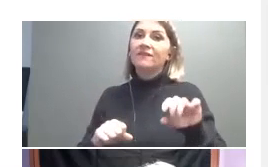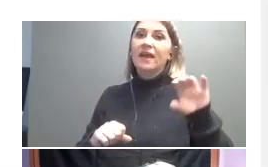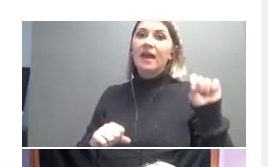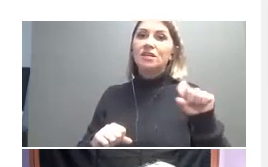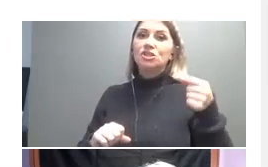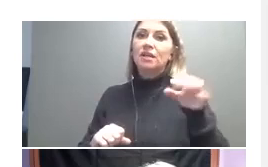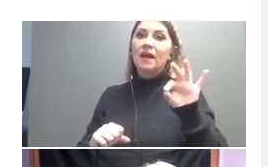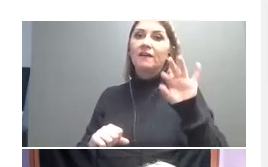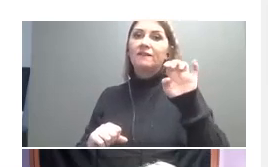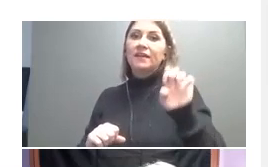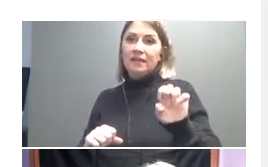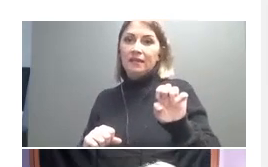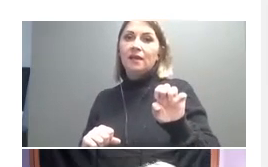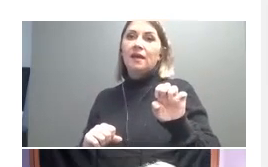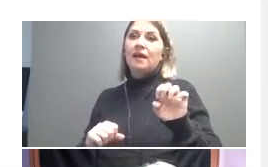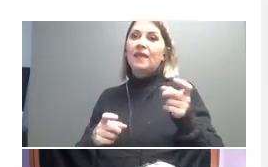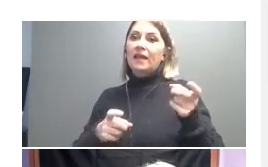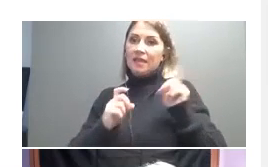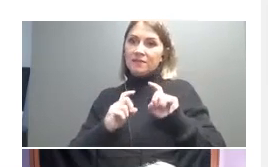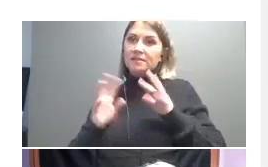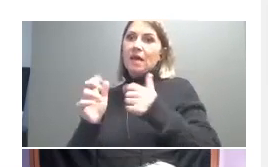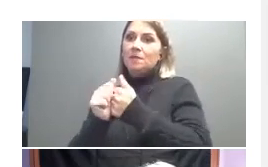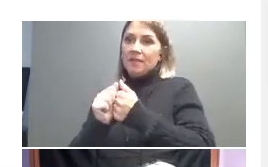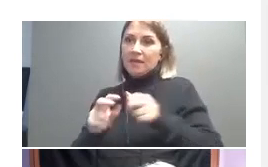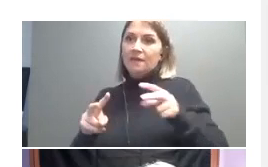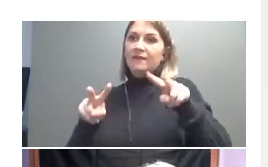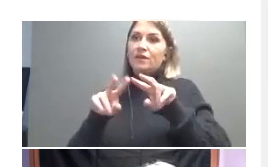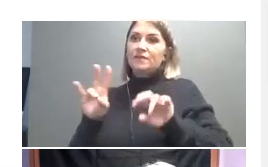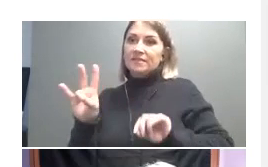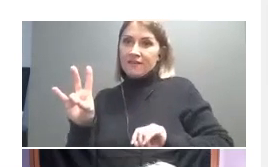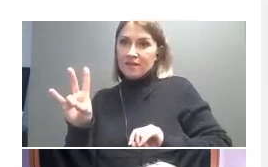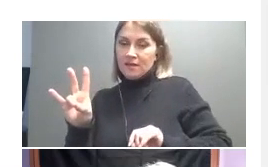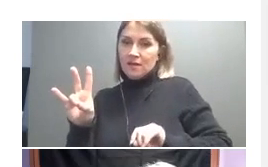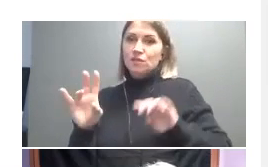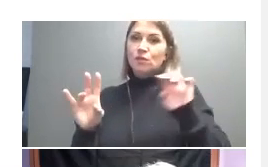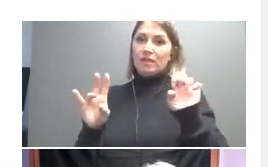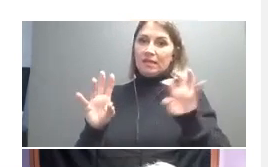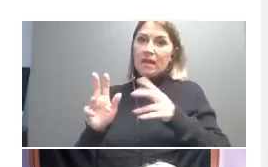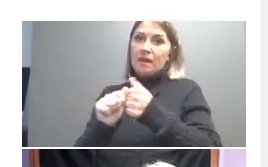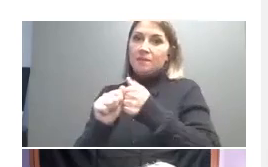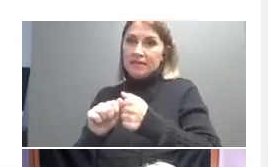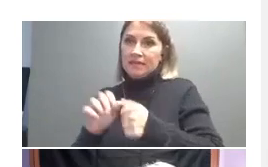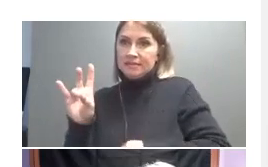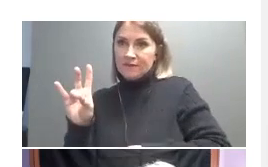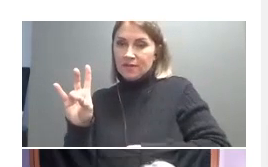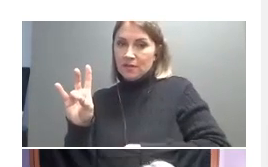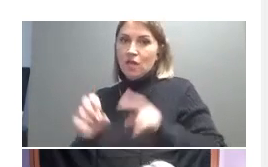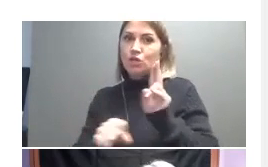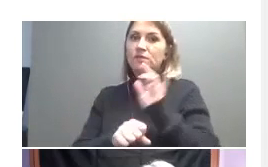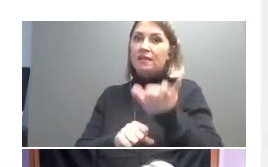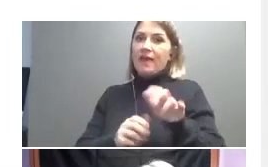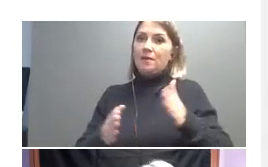SGFA and then E, that gets us an updated value of 7. So E gets an updated value of 7 using this particular path